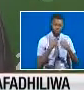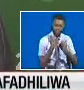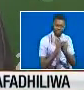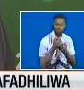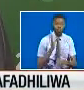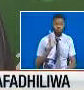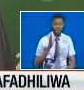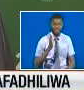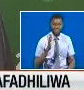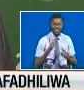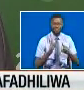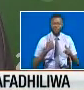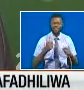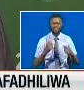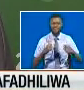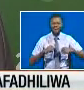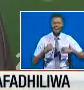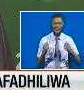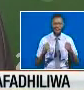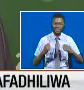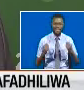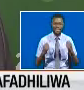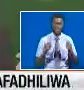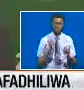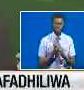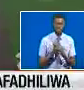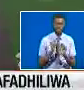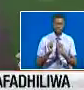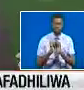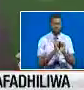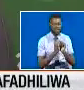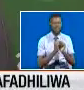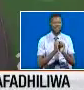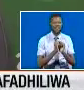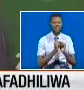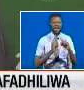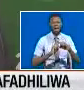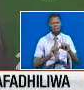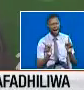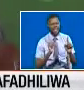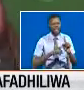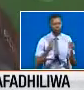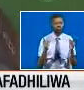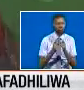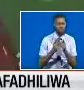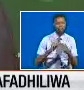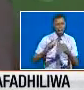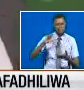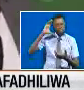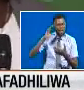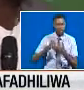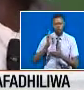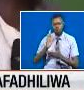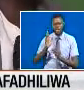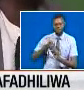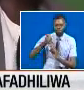guys. We are happy that you're doing this journey, albeit on short notice. We believe you guys will get there and give your best. Of course,